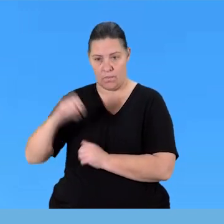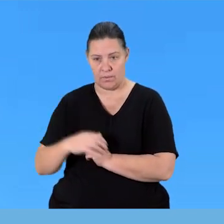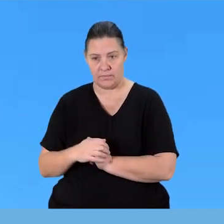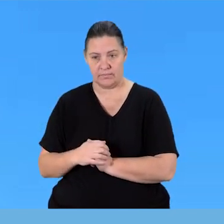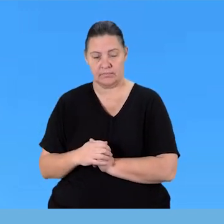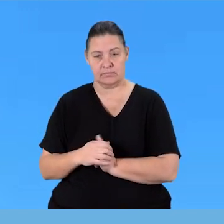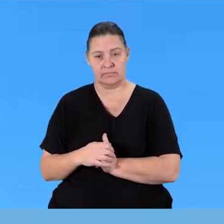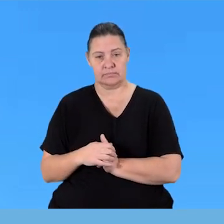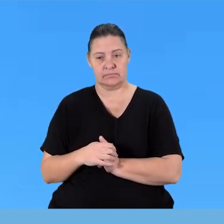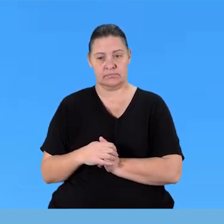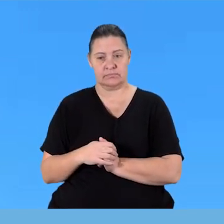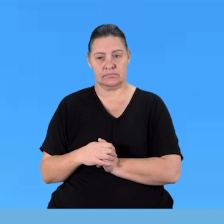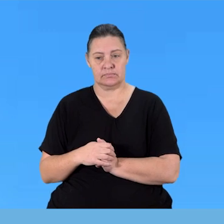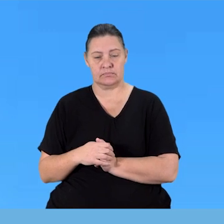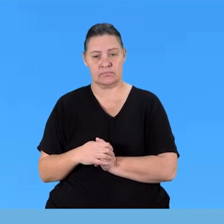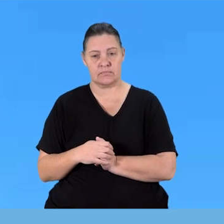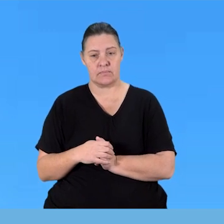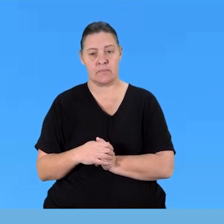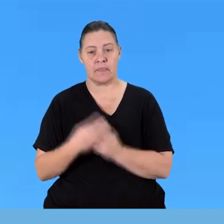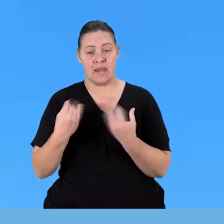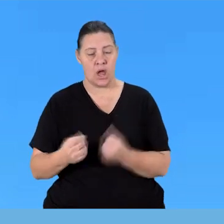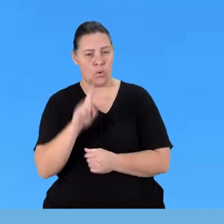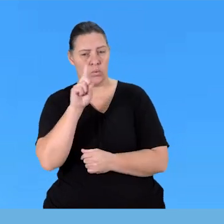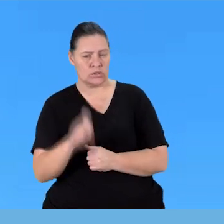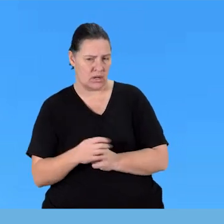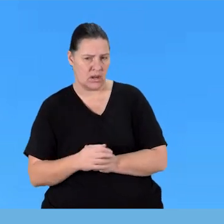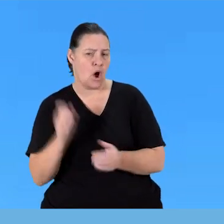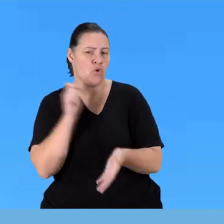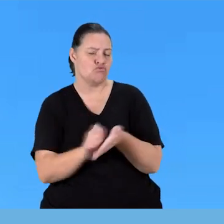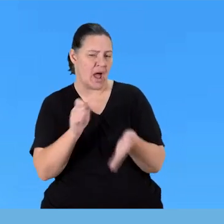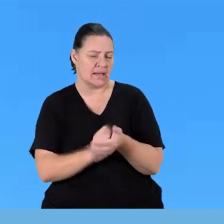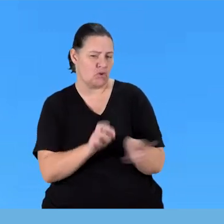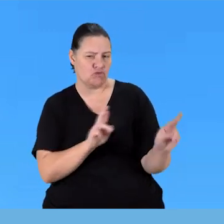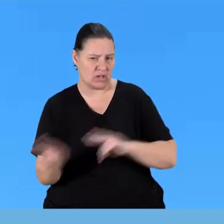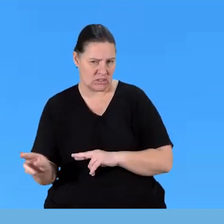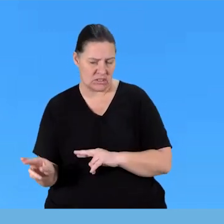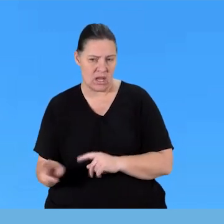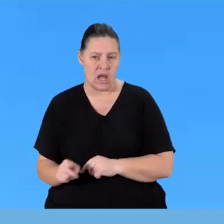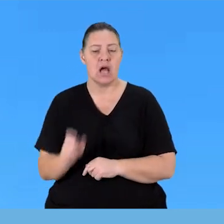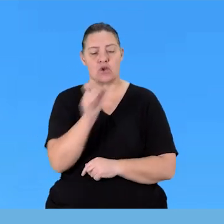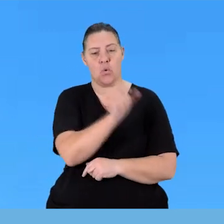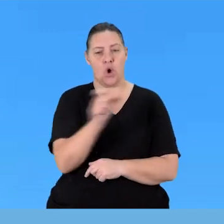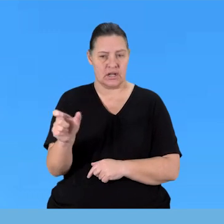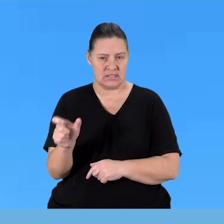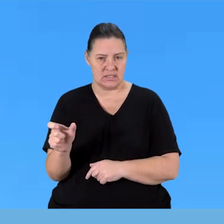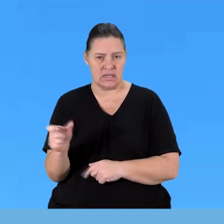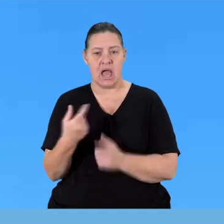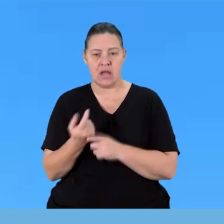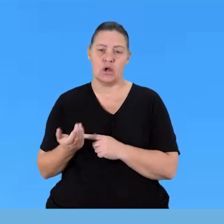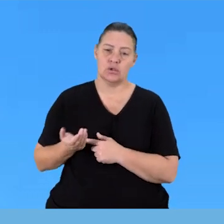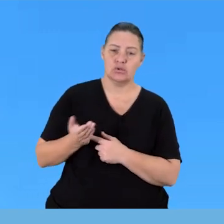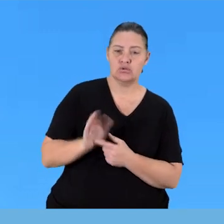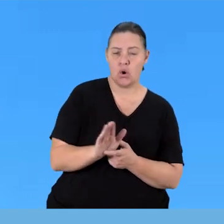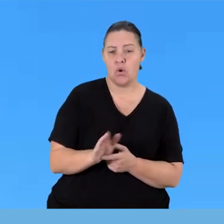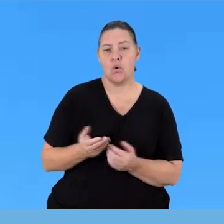H2 and the O2. Question now is, write this reaction as a word equation and show by means